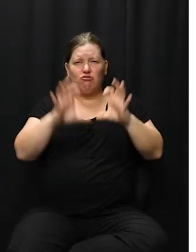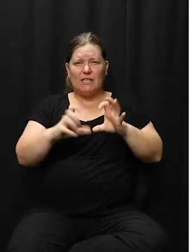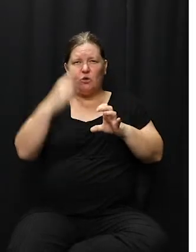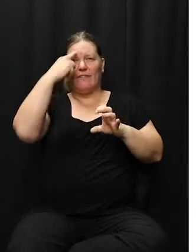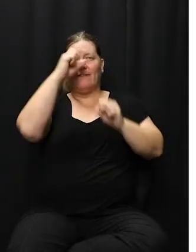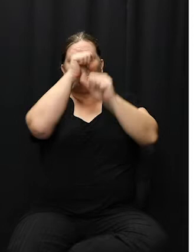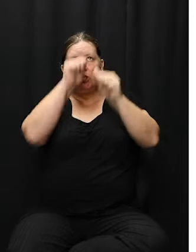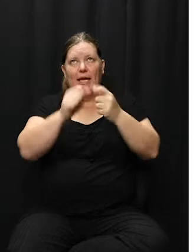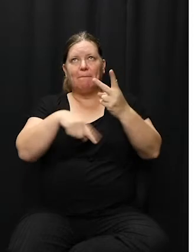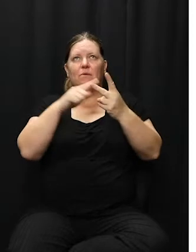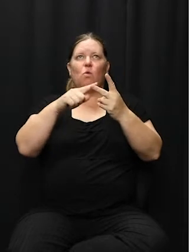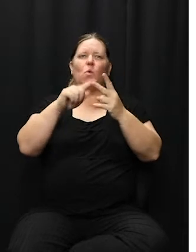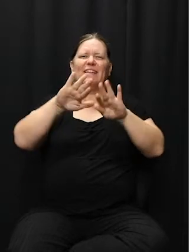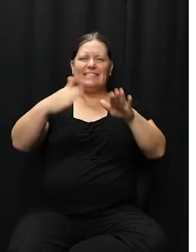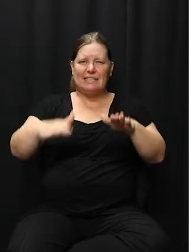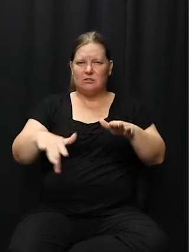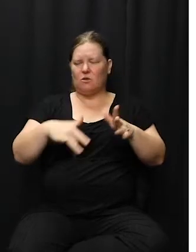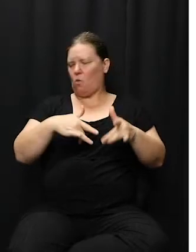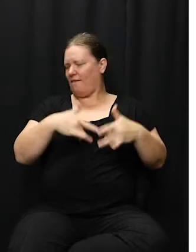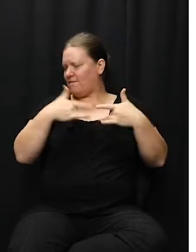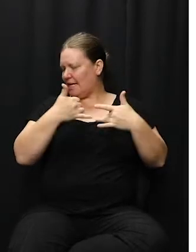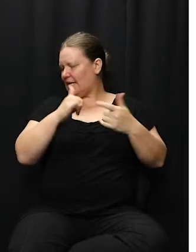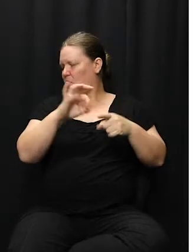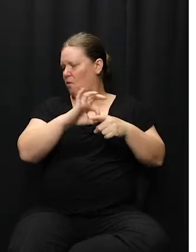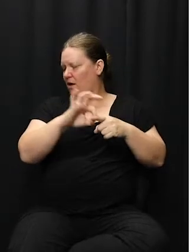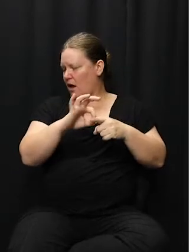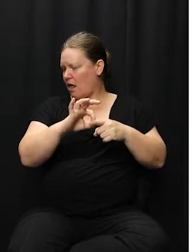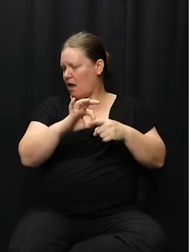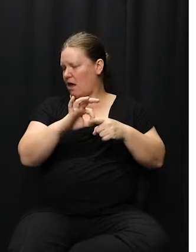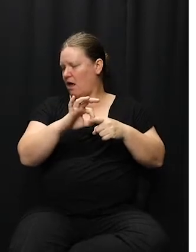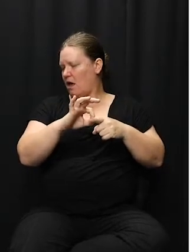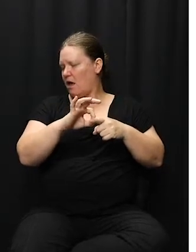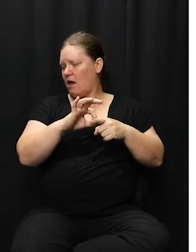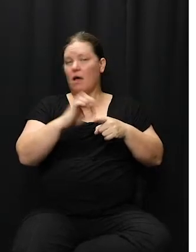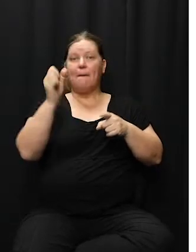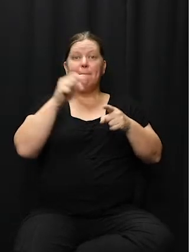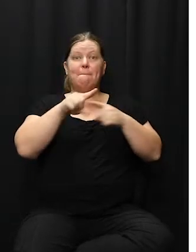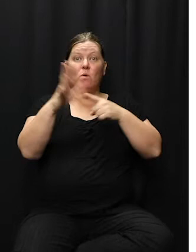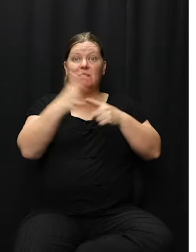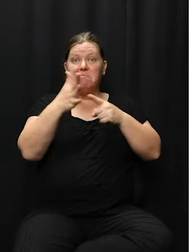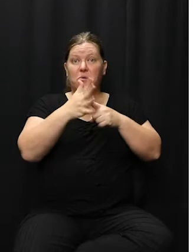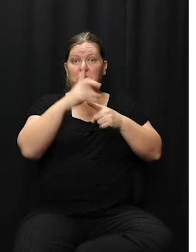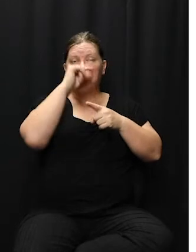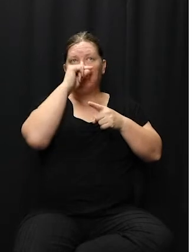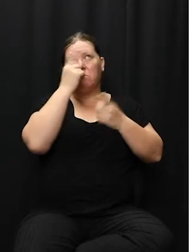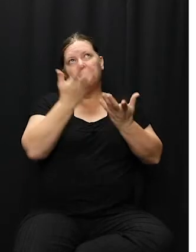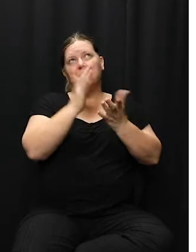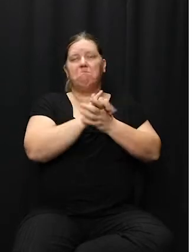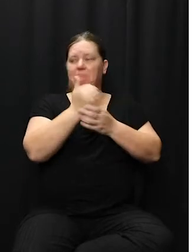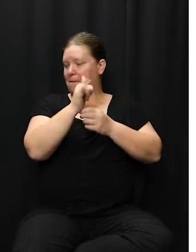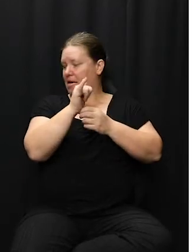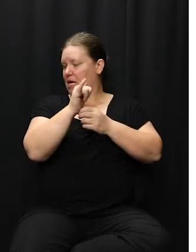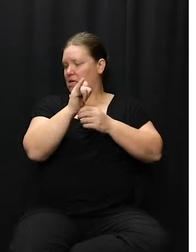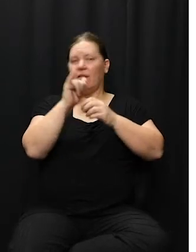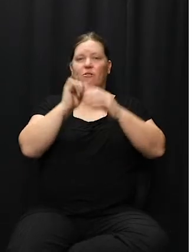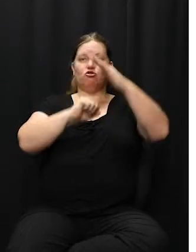And then there are lots of features of trees. How it feels, how it looks, the colour. And